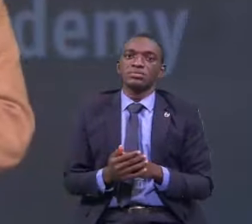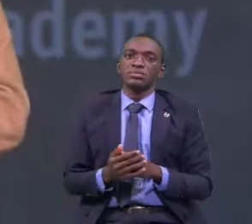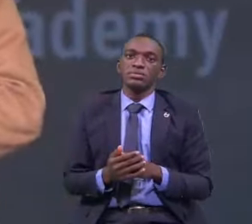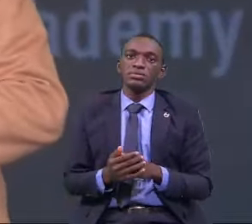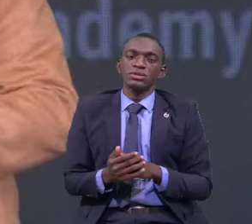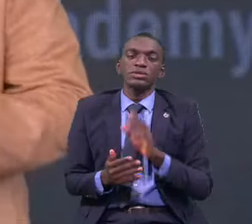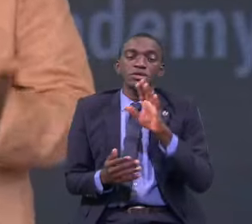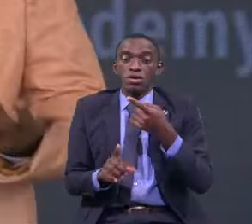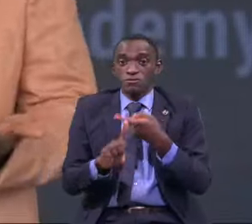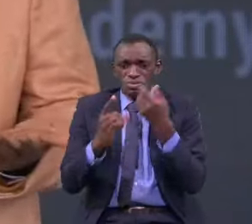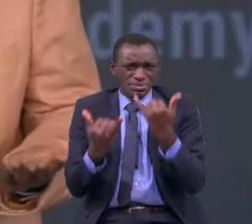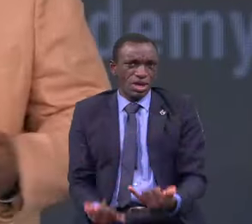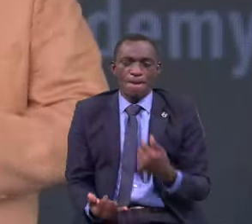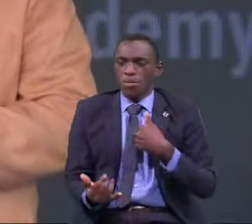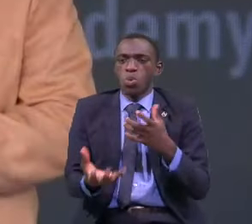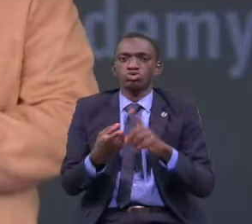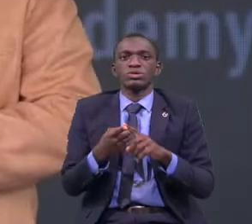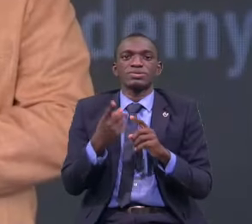From today, I want to begin to see.